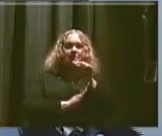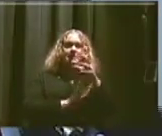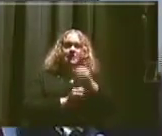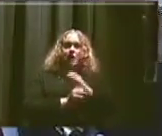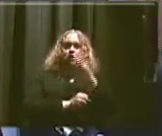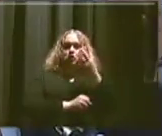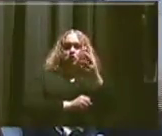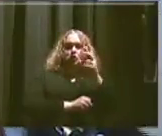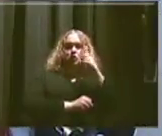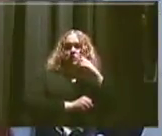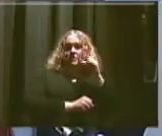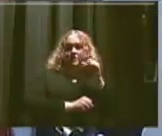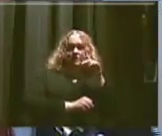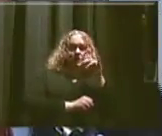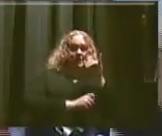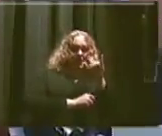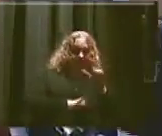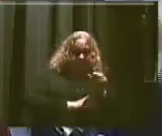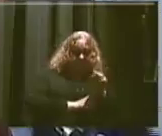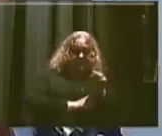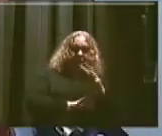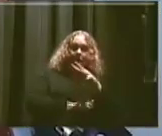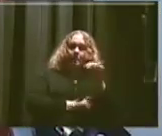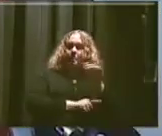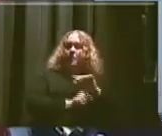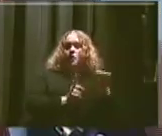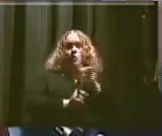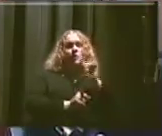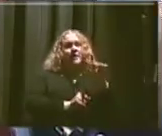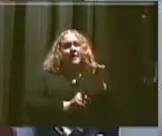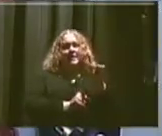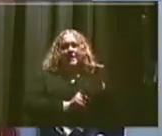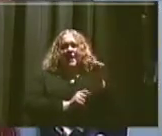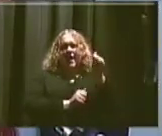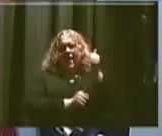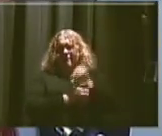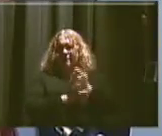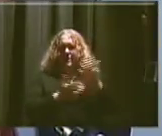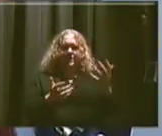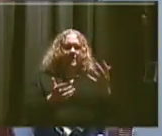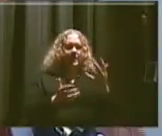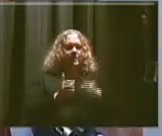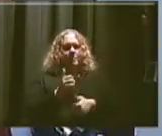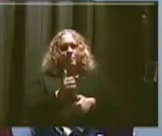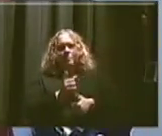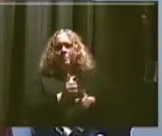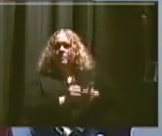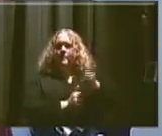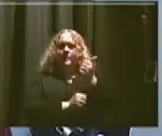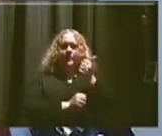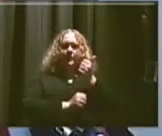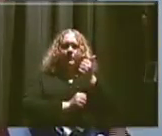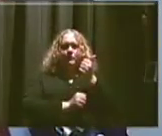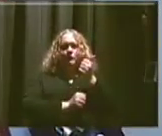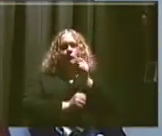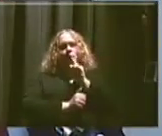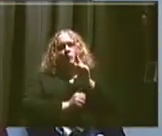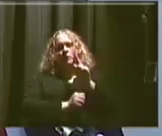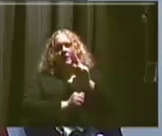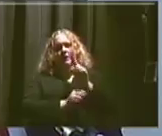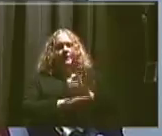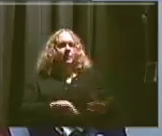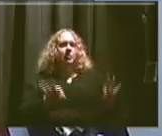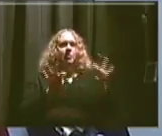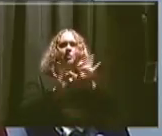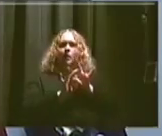Keys. But the greatest thing about this and in all those accomplishments, all that pales to the character and the humility of this